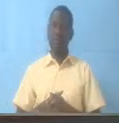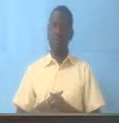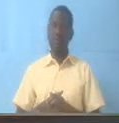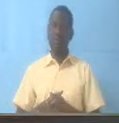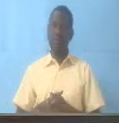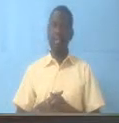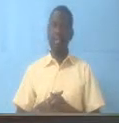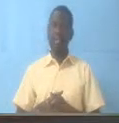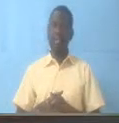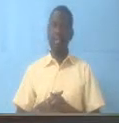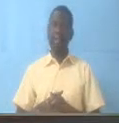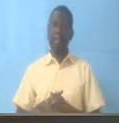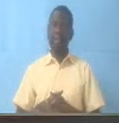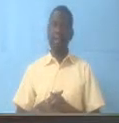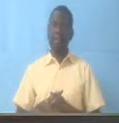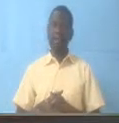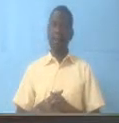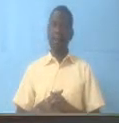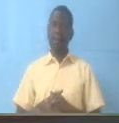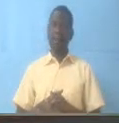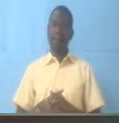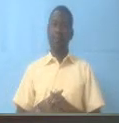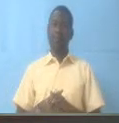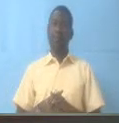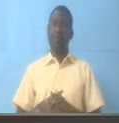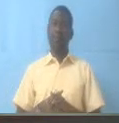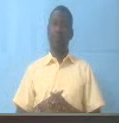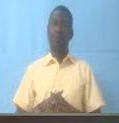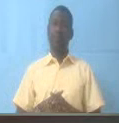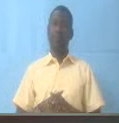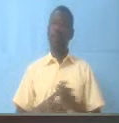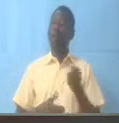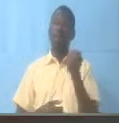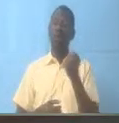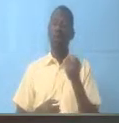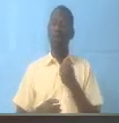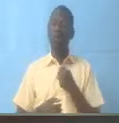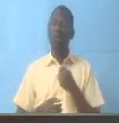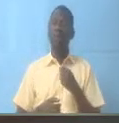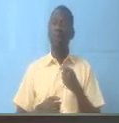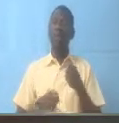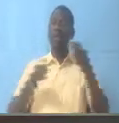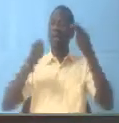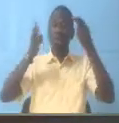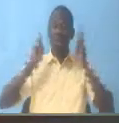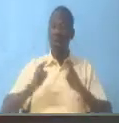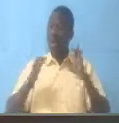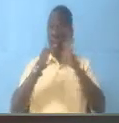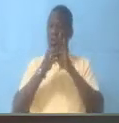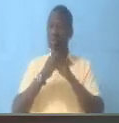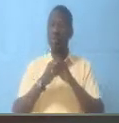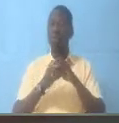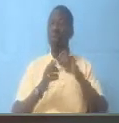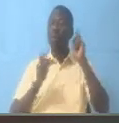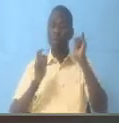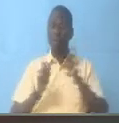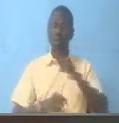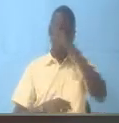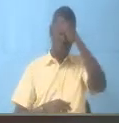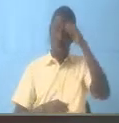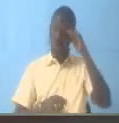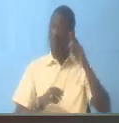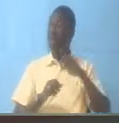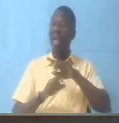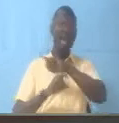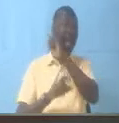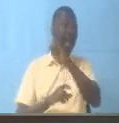nekk. The bar has to work with everybody. Bar has to work with everybody. So we had to work with the